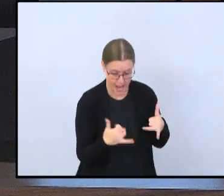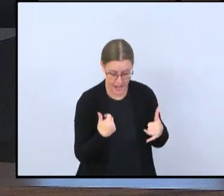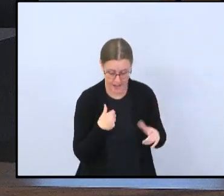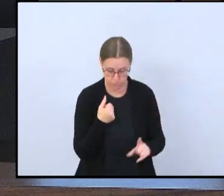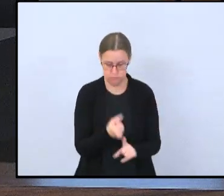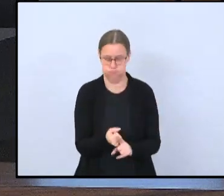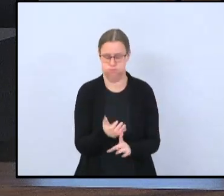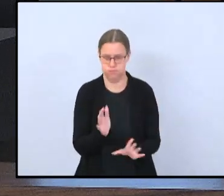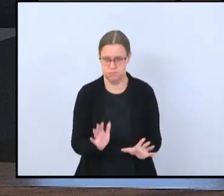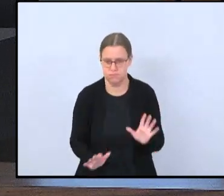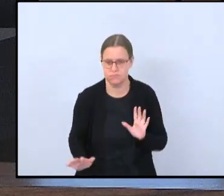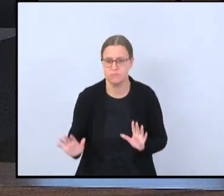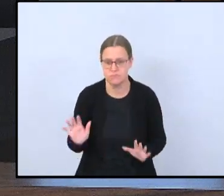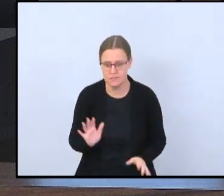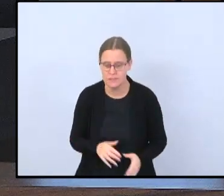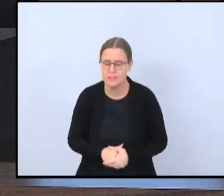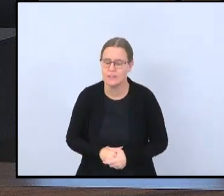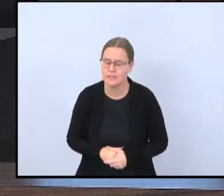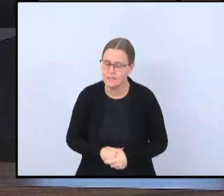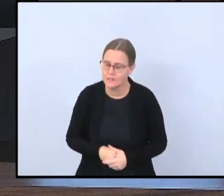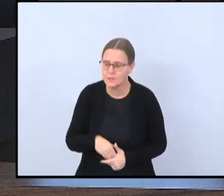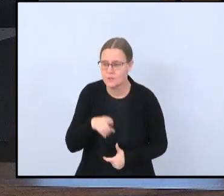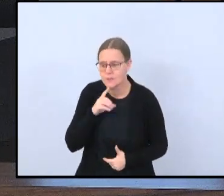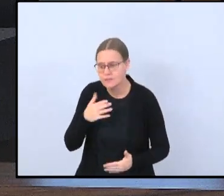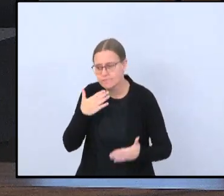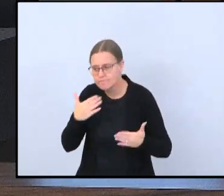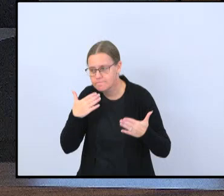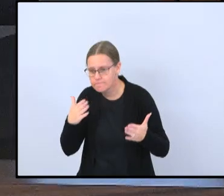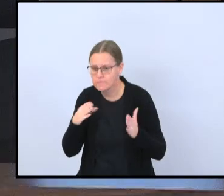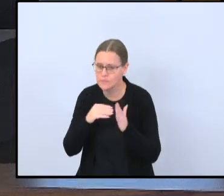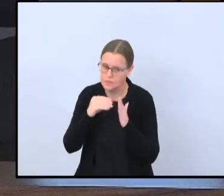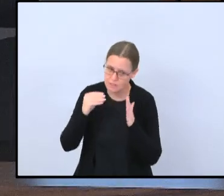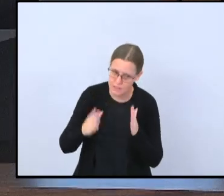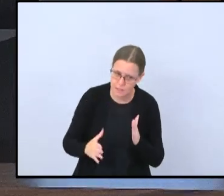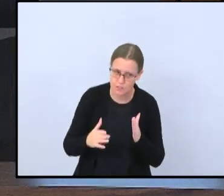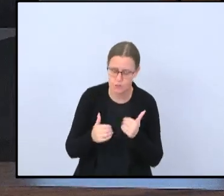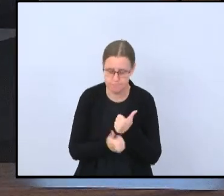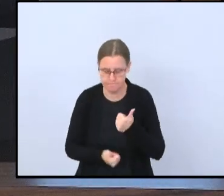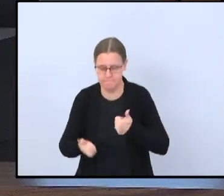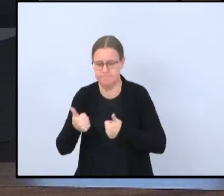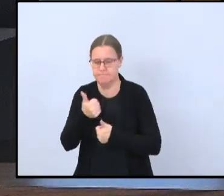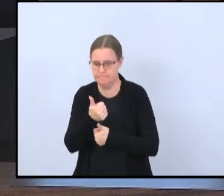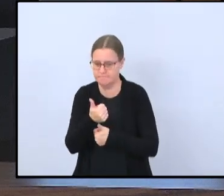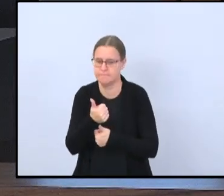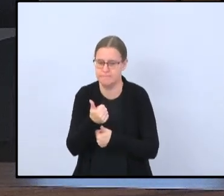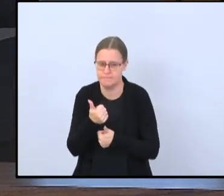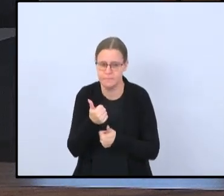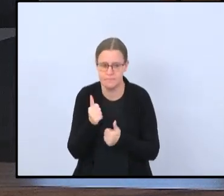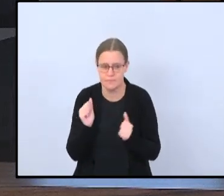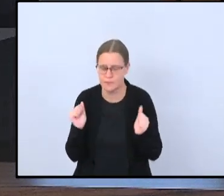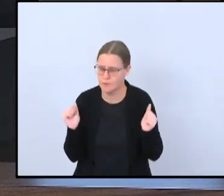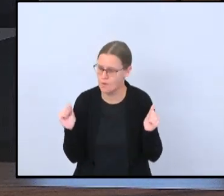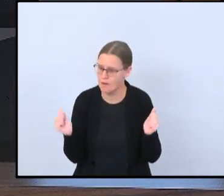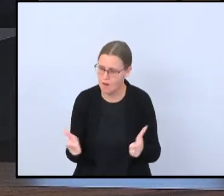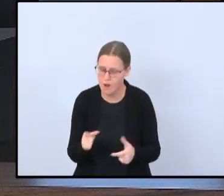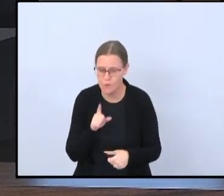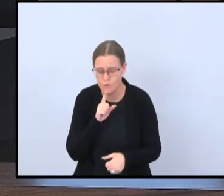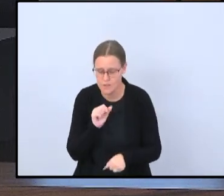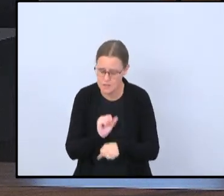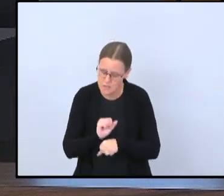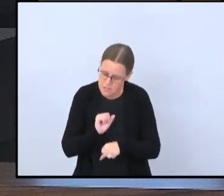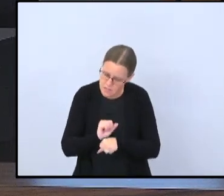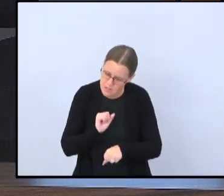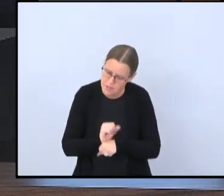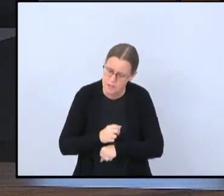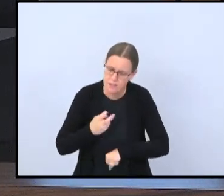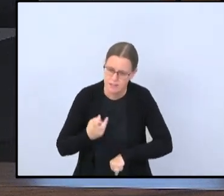just again, really want to say thank you to our teachers, to our administrators, to everyone in the admin building who's worked